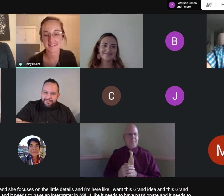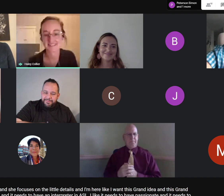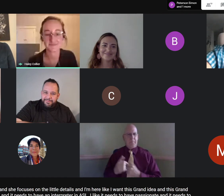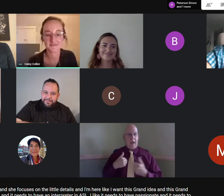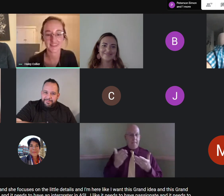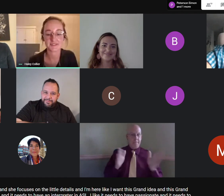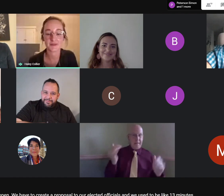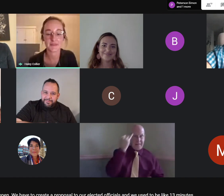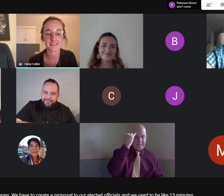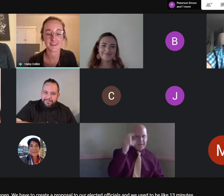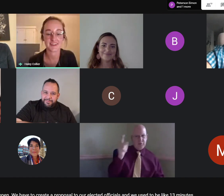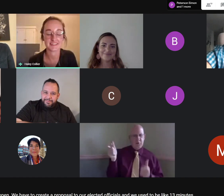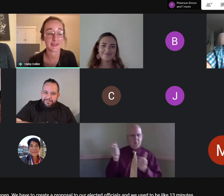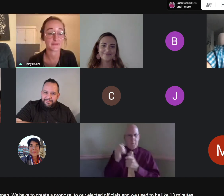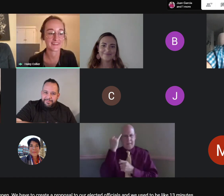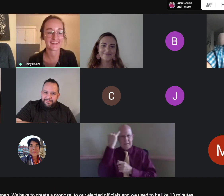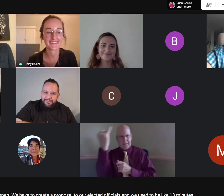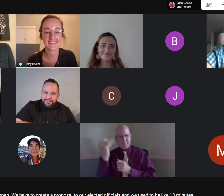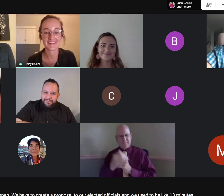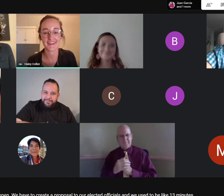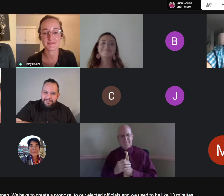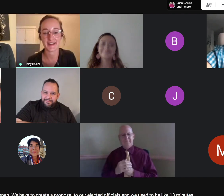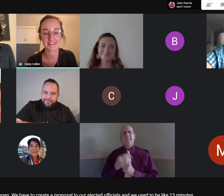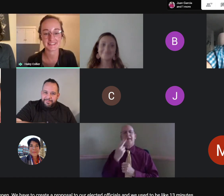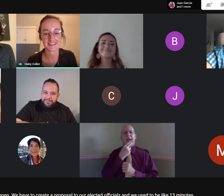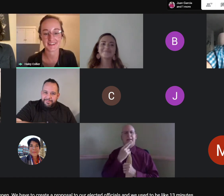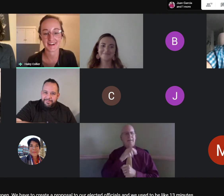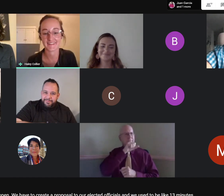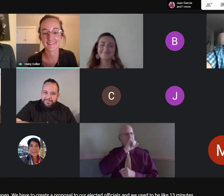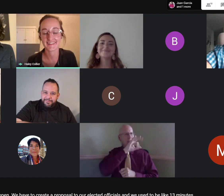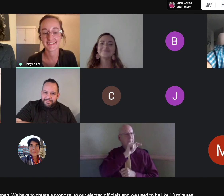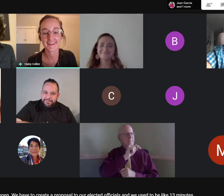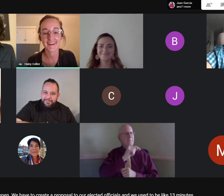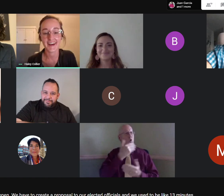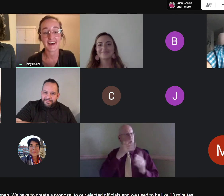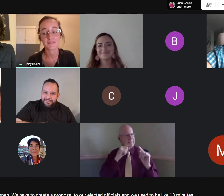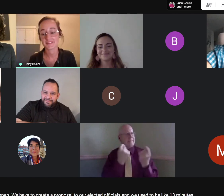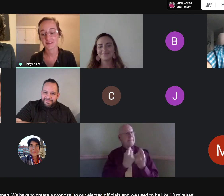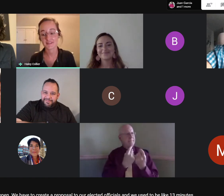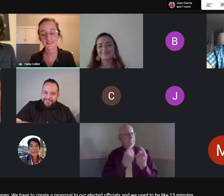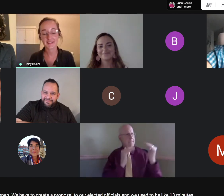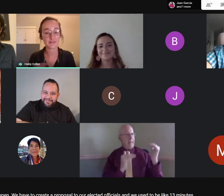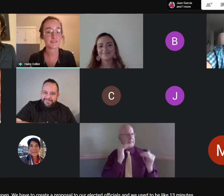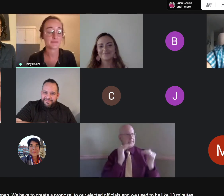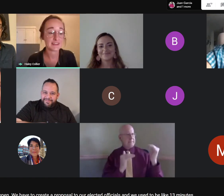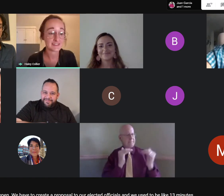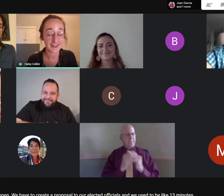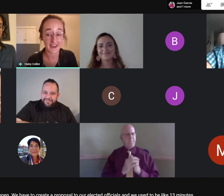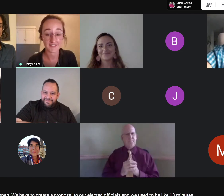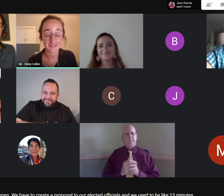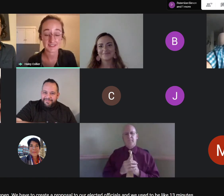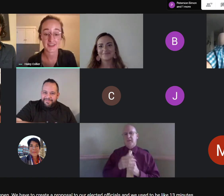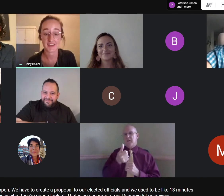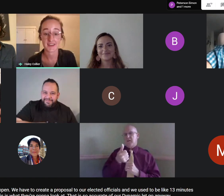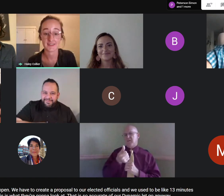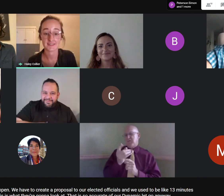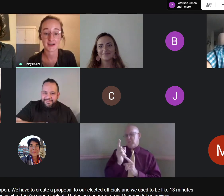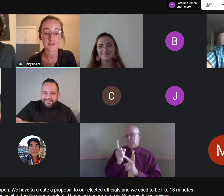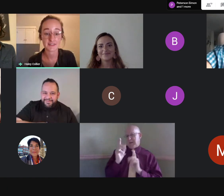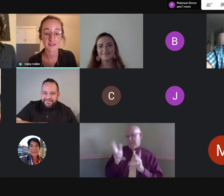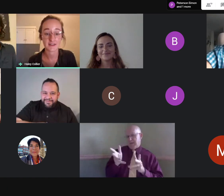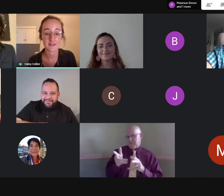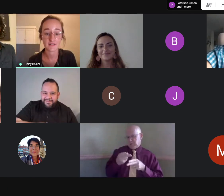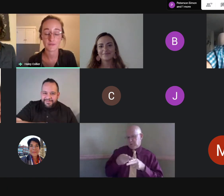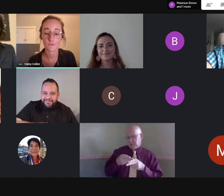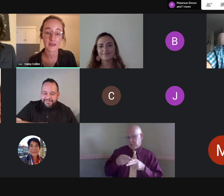I love it. That's what makes a good team. You got to balance each other out. So we only have a few minutes left.